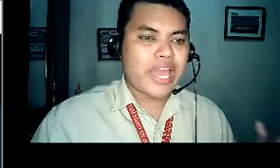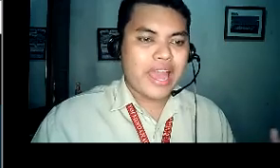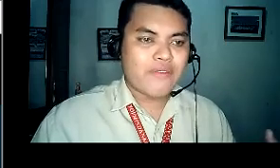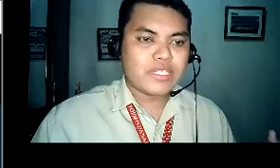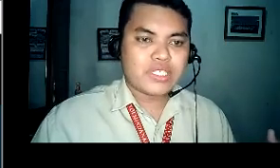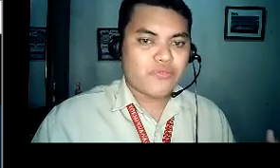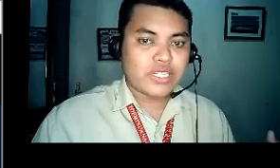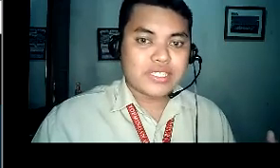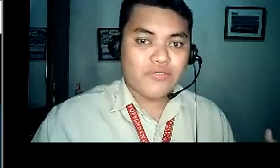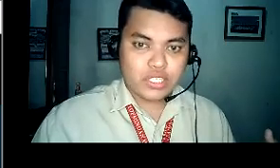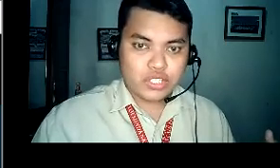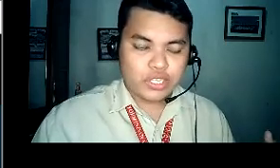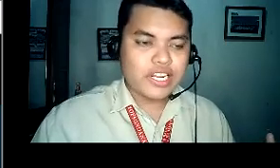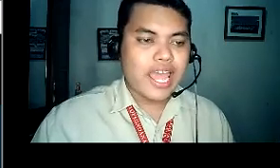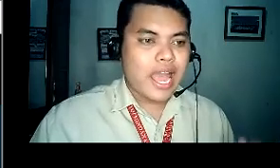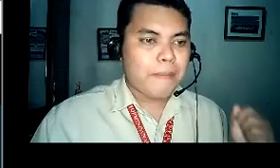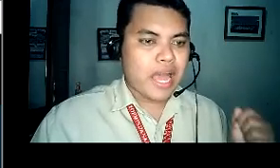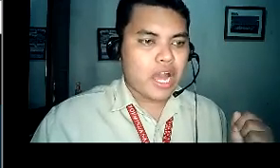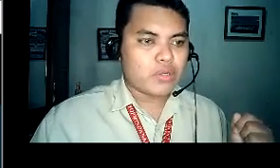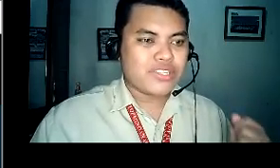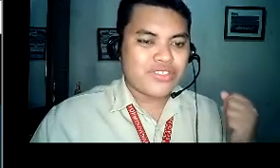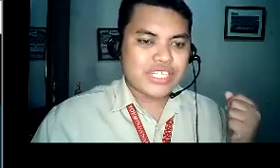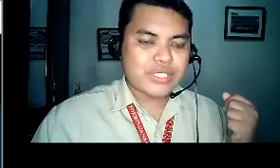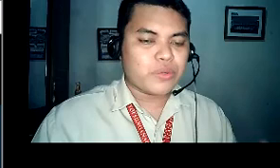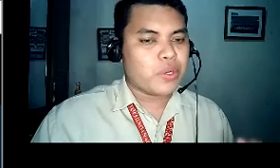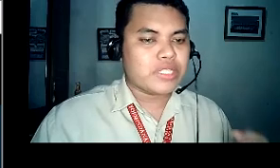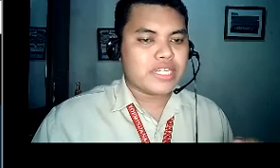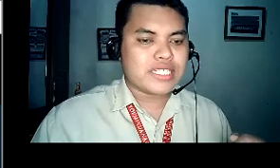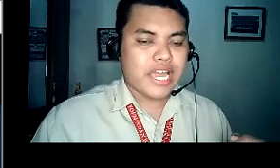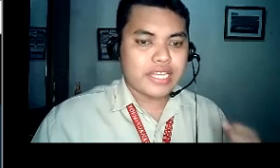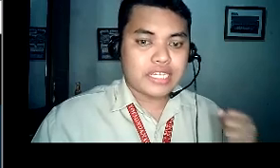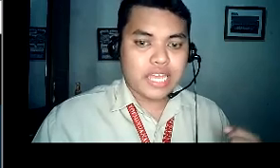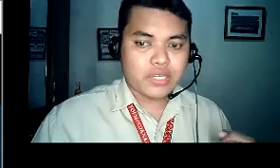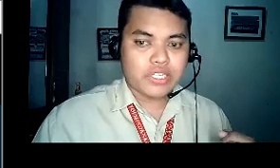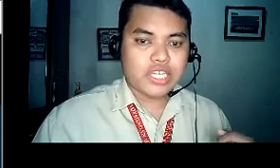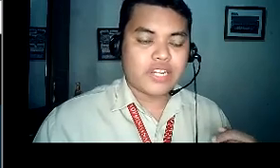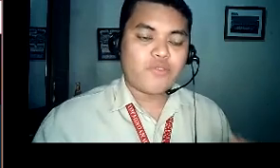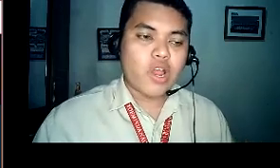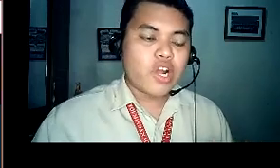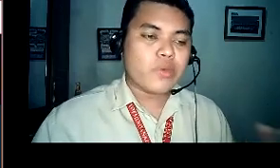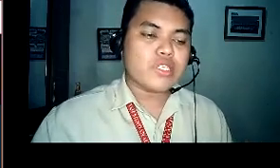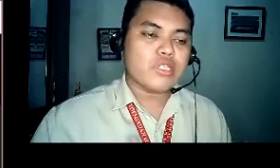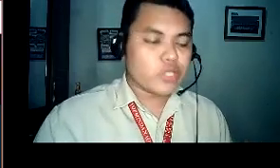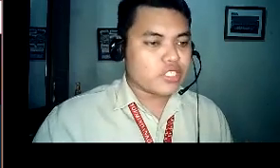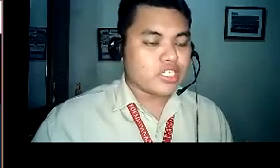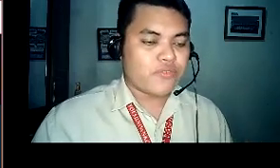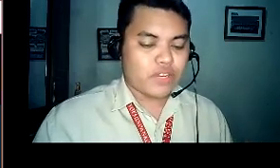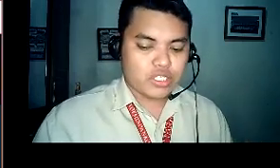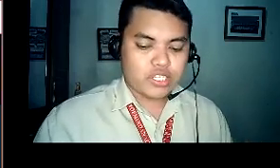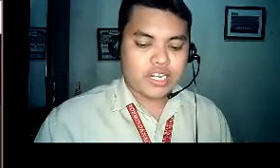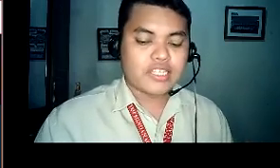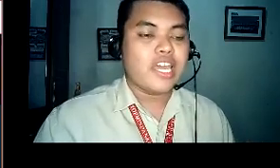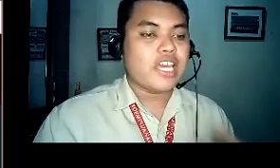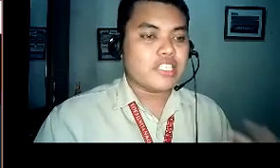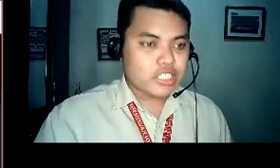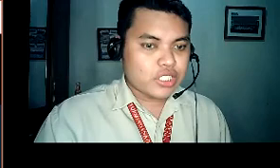Basically, we have different definition about this so-called sign language. And if you are going to look into the